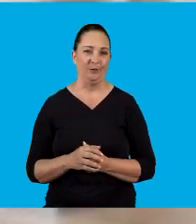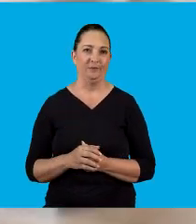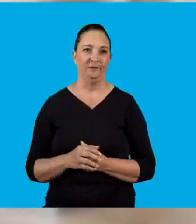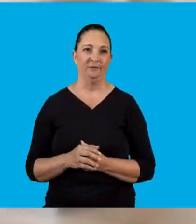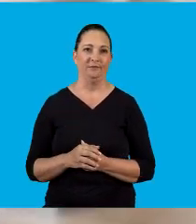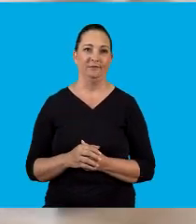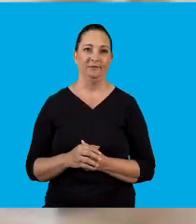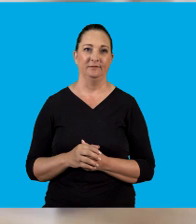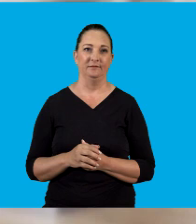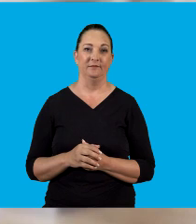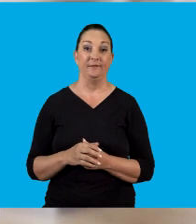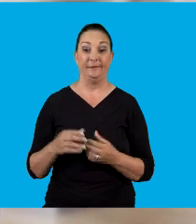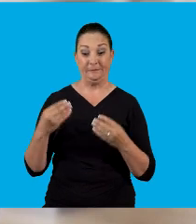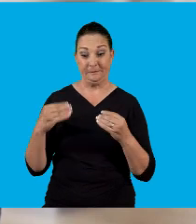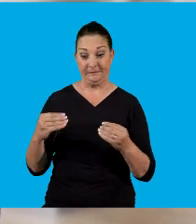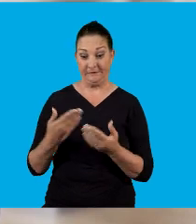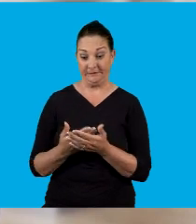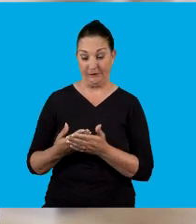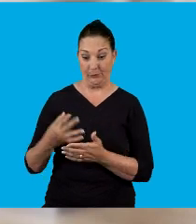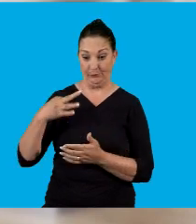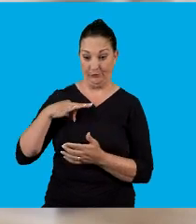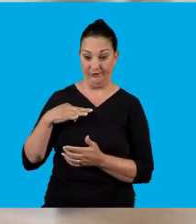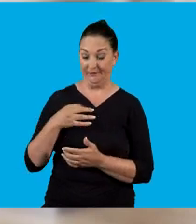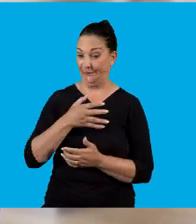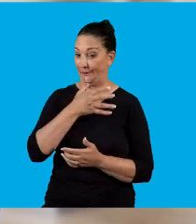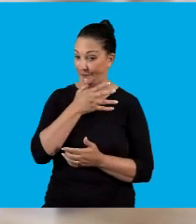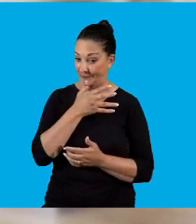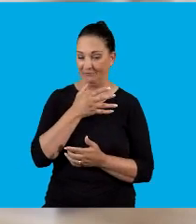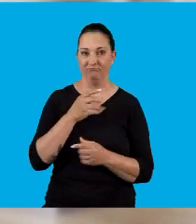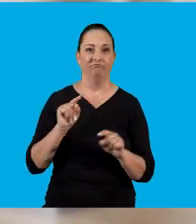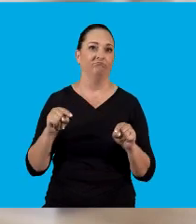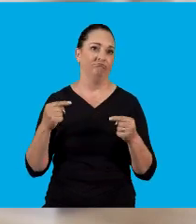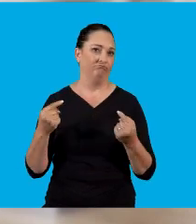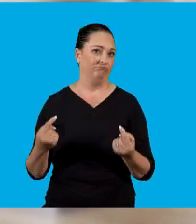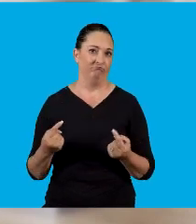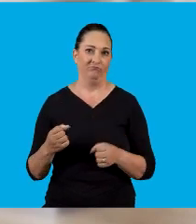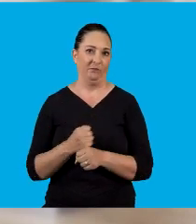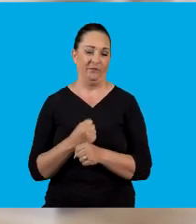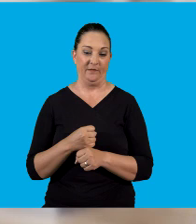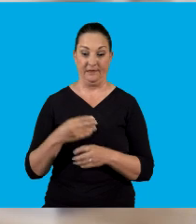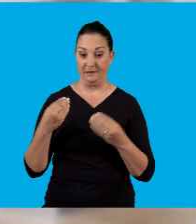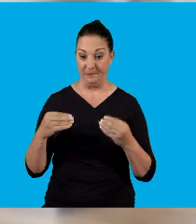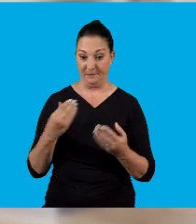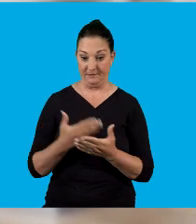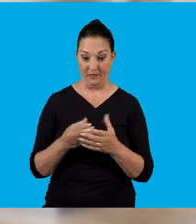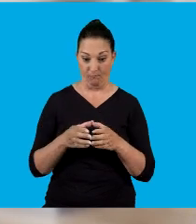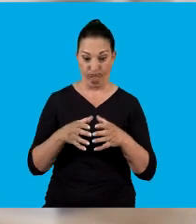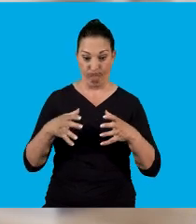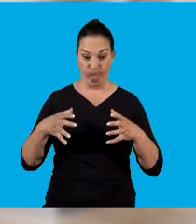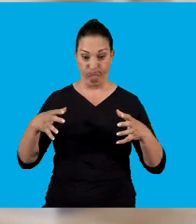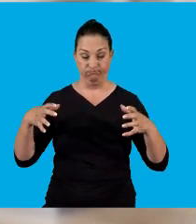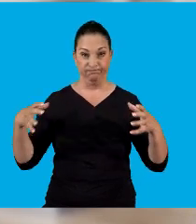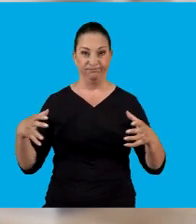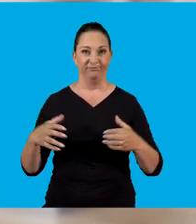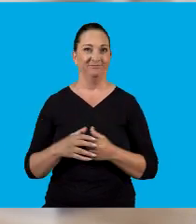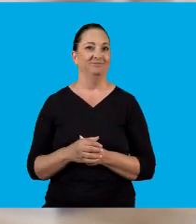business, we cannot be able to make profits, make a lot of profits actually, and be able to expand because our